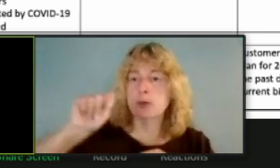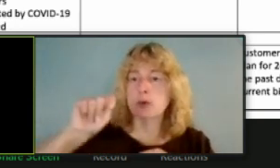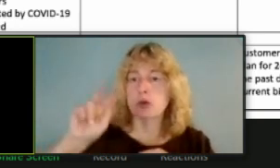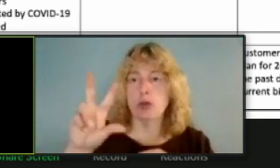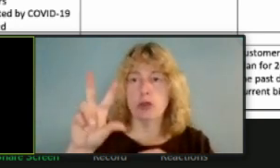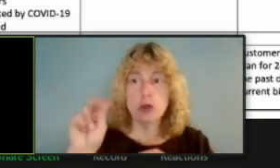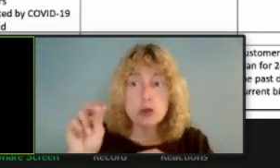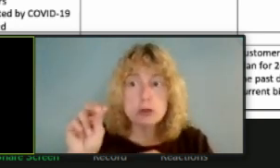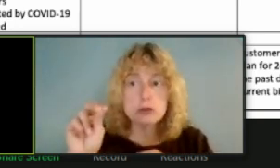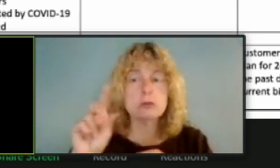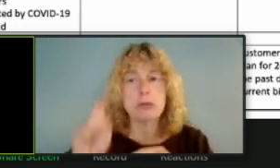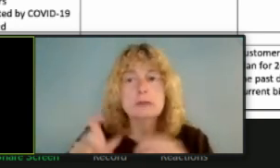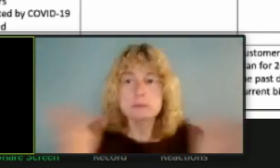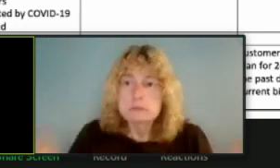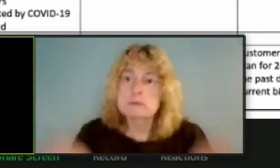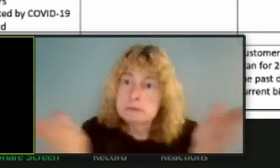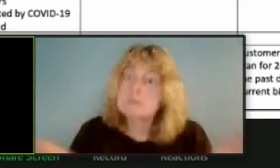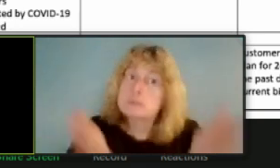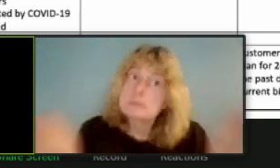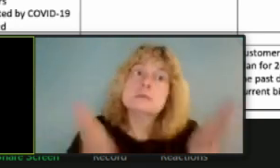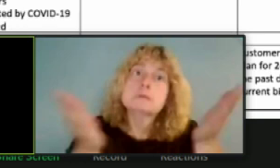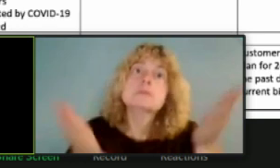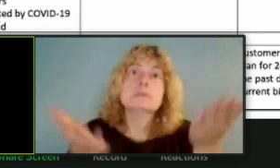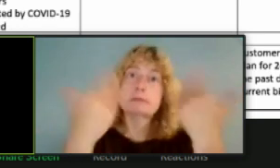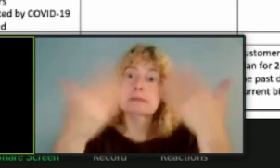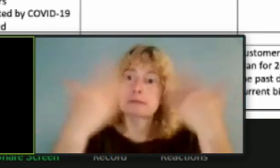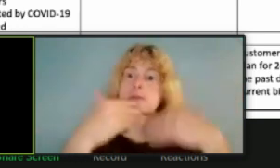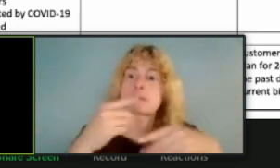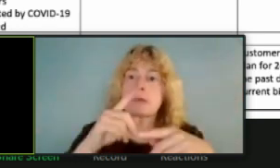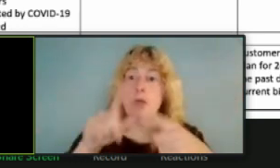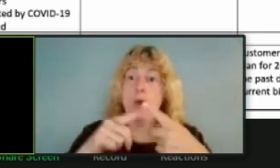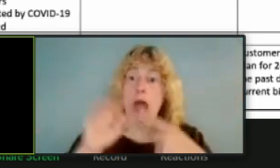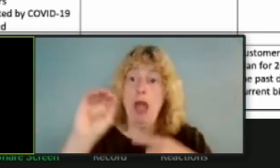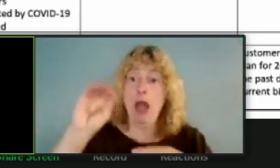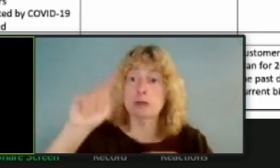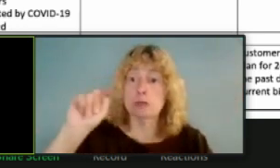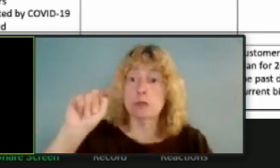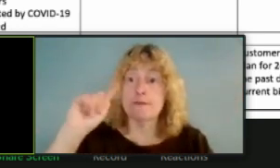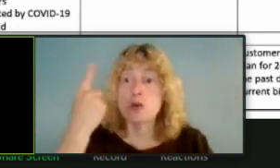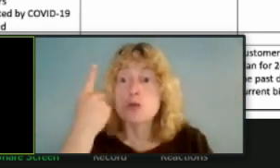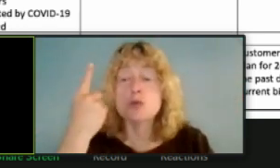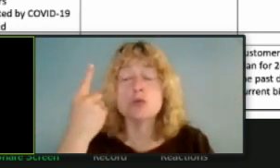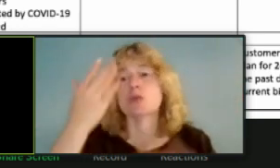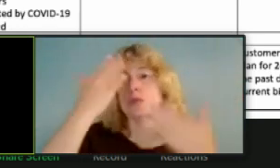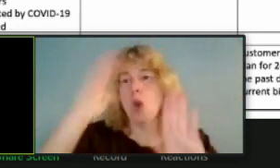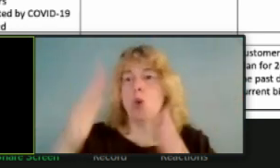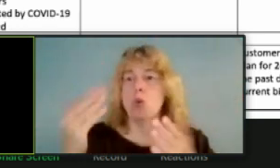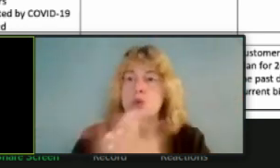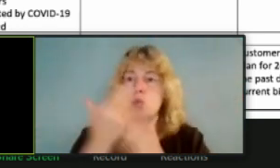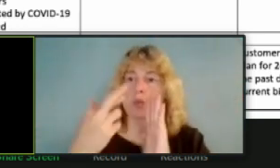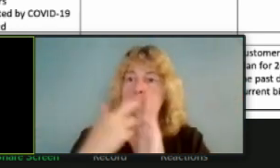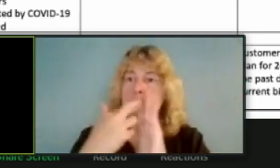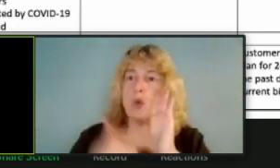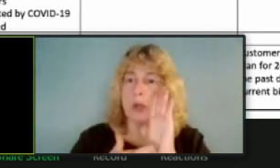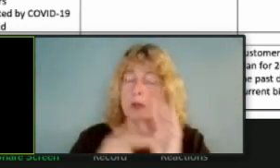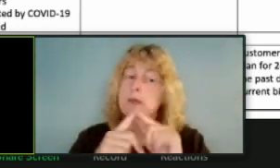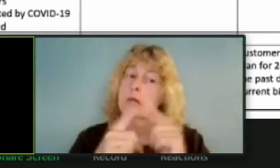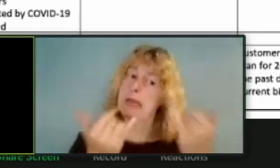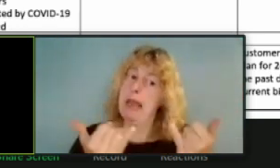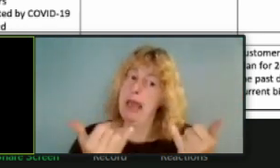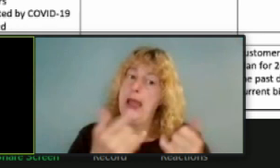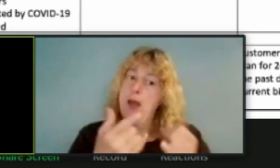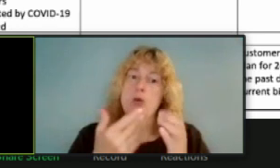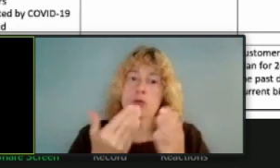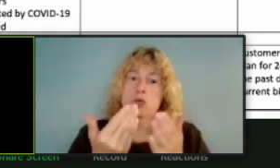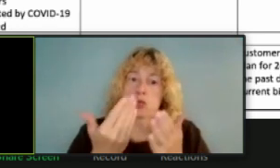we got to push fast to get in there, because come October 1st, we don't know what the new rules are, but these are the rules that goes with the funding